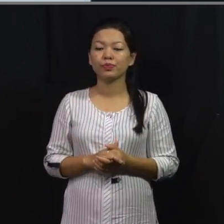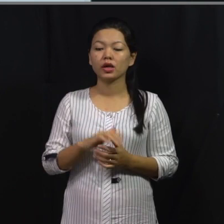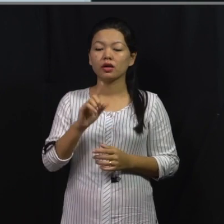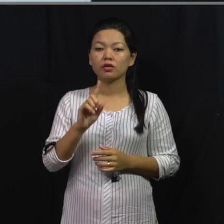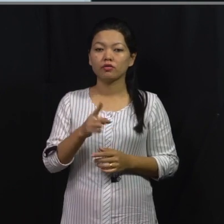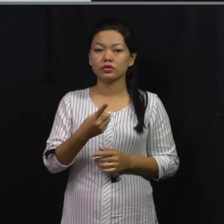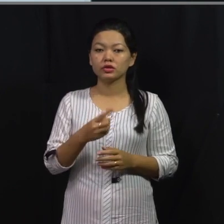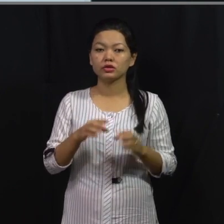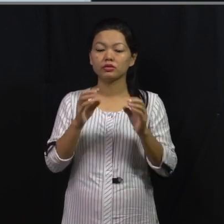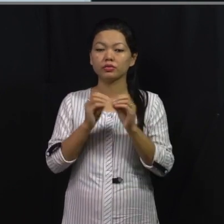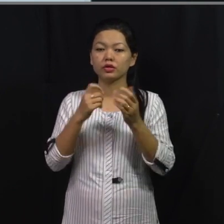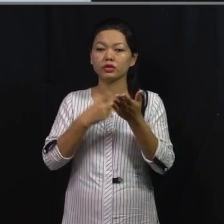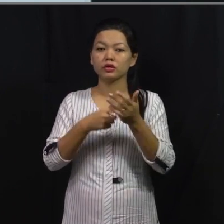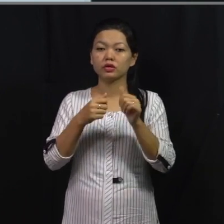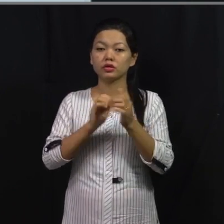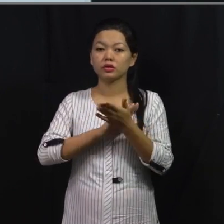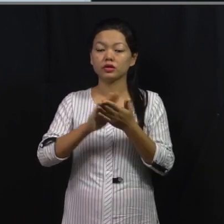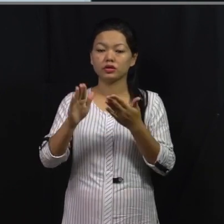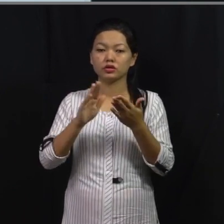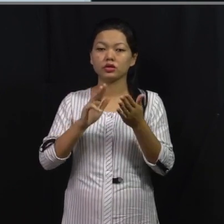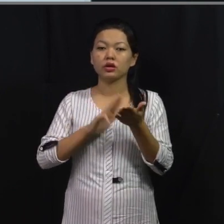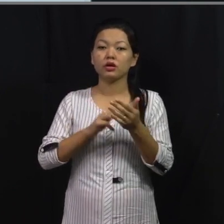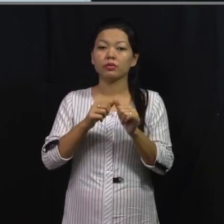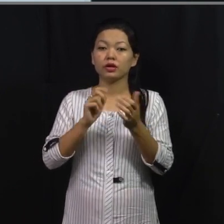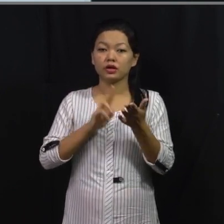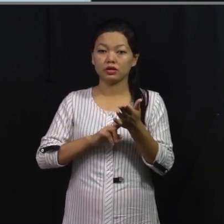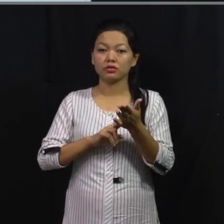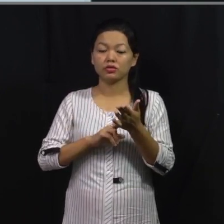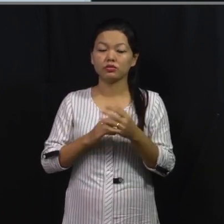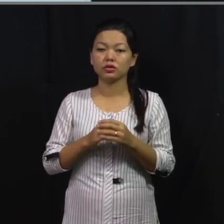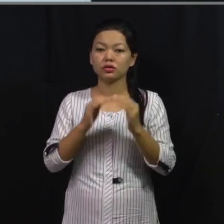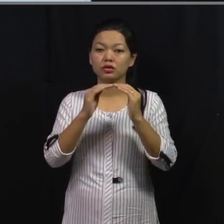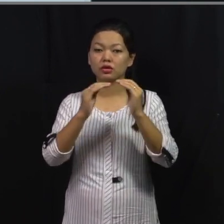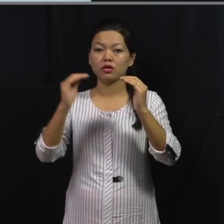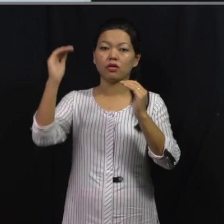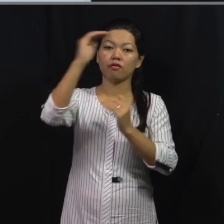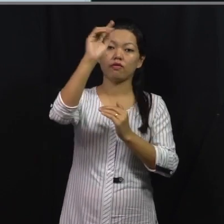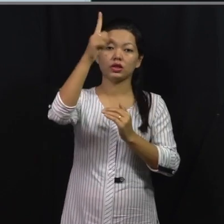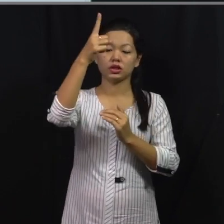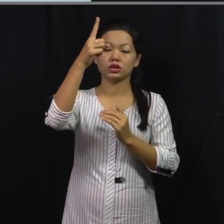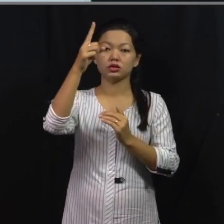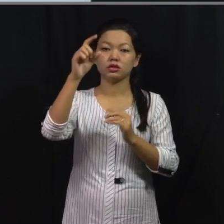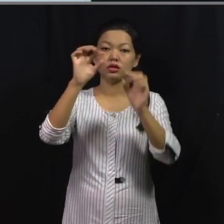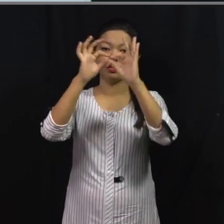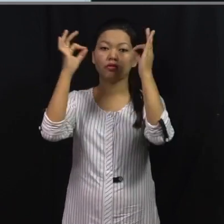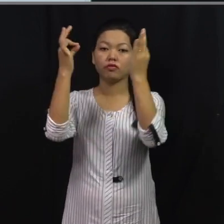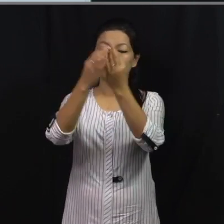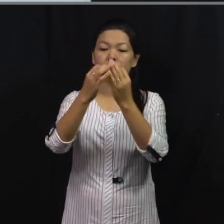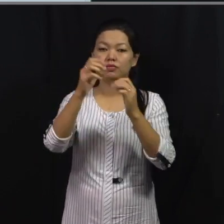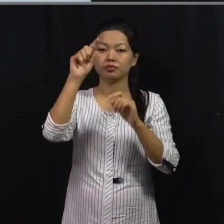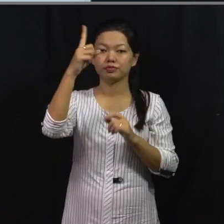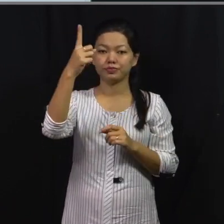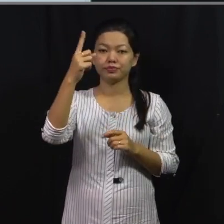varnas are brahmanas, okay, or the Brahmins. They are the priestly class, they are the scholars, teachers, etc., okay.